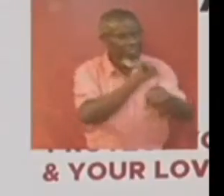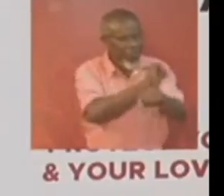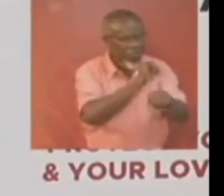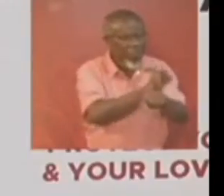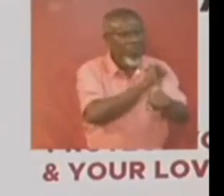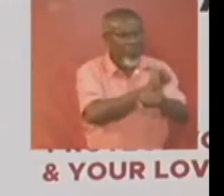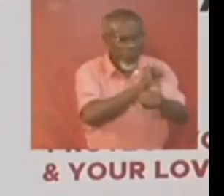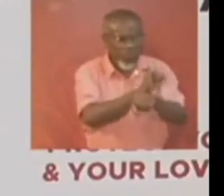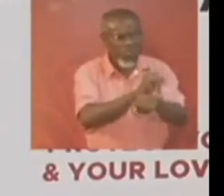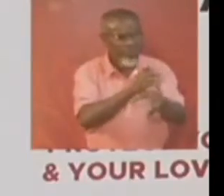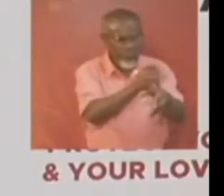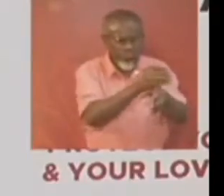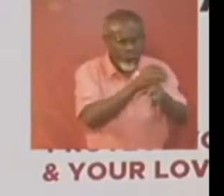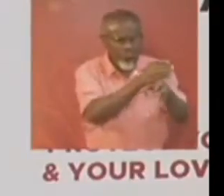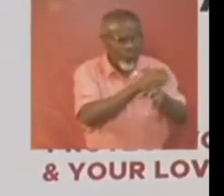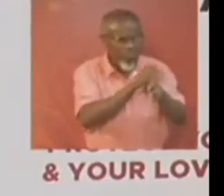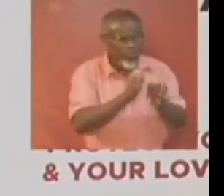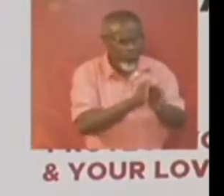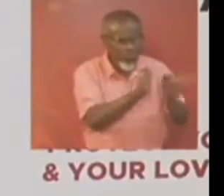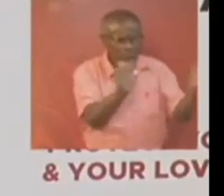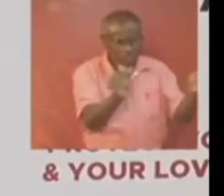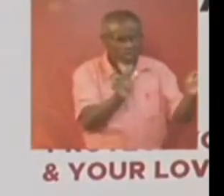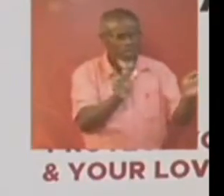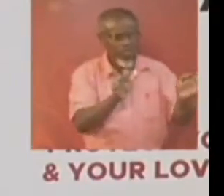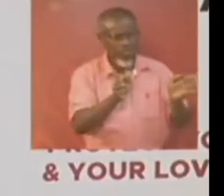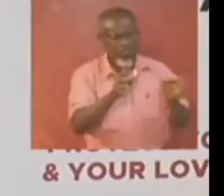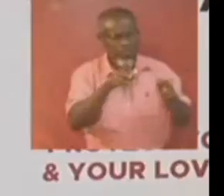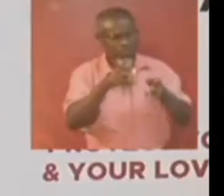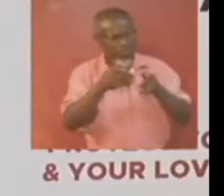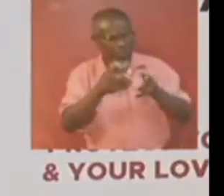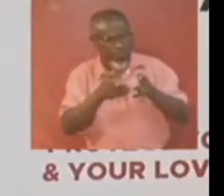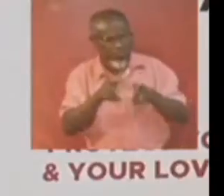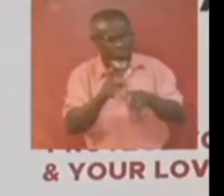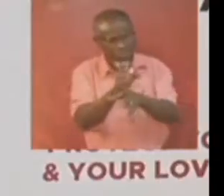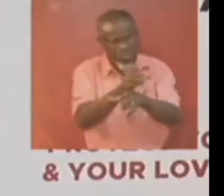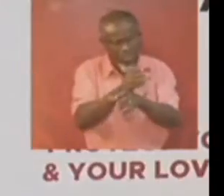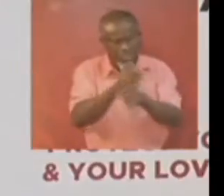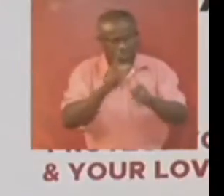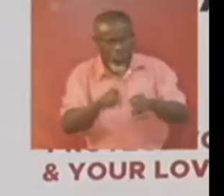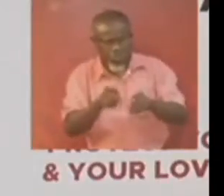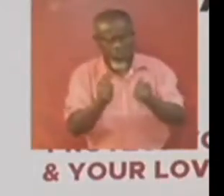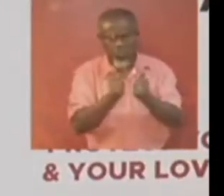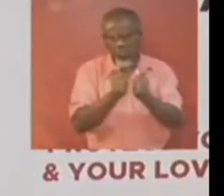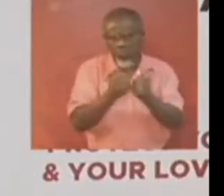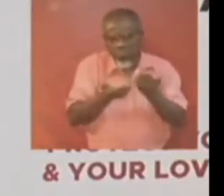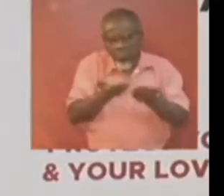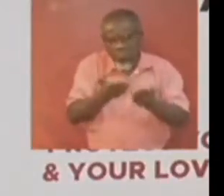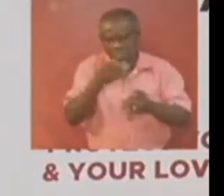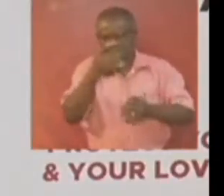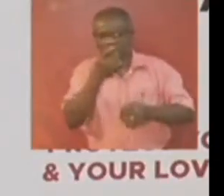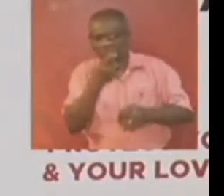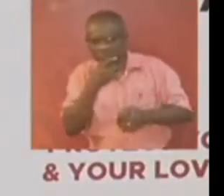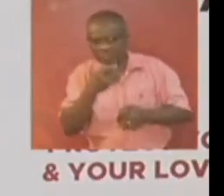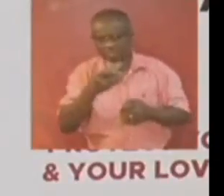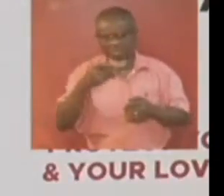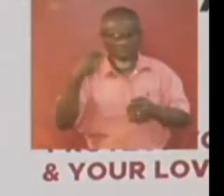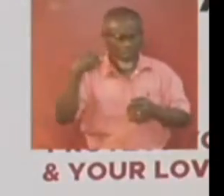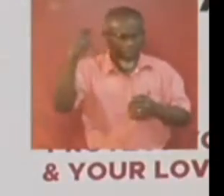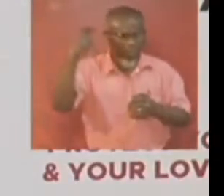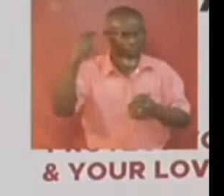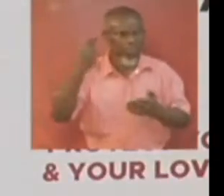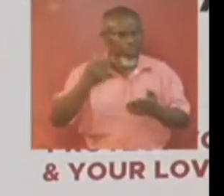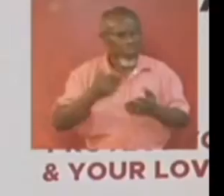their levels of care. For example, treating patients with diabetes, hypertension, and persons who